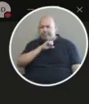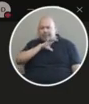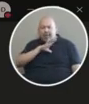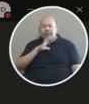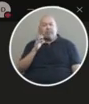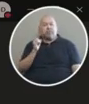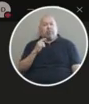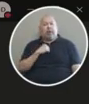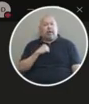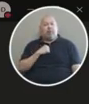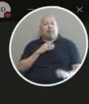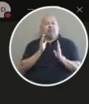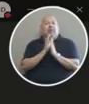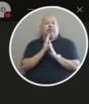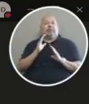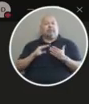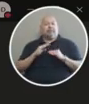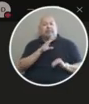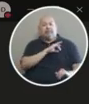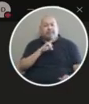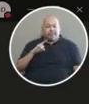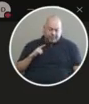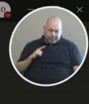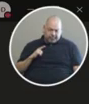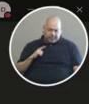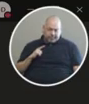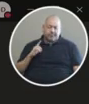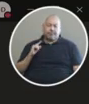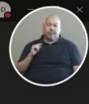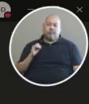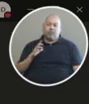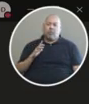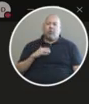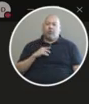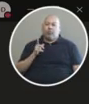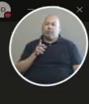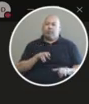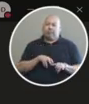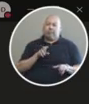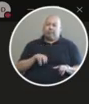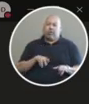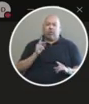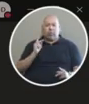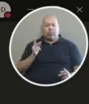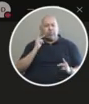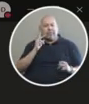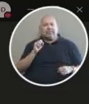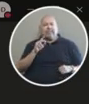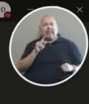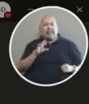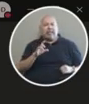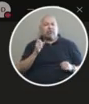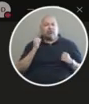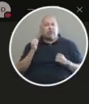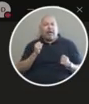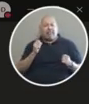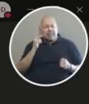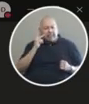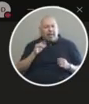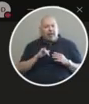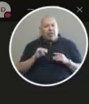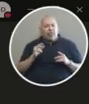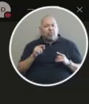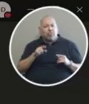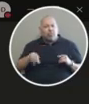So I would ask the city council to take a step back, go up to Scenic Drive, and see how